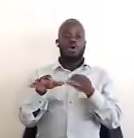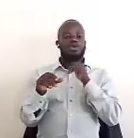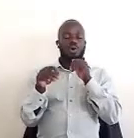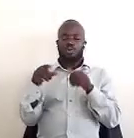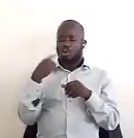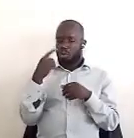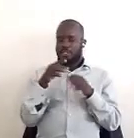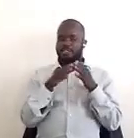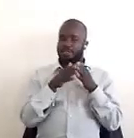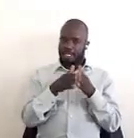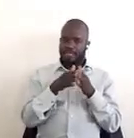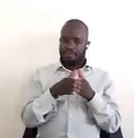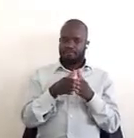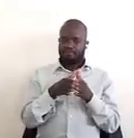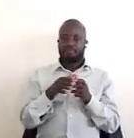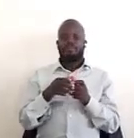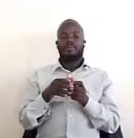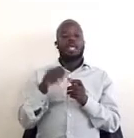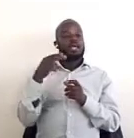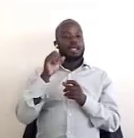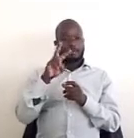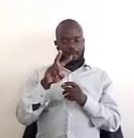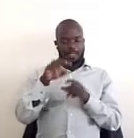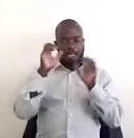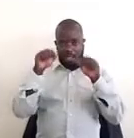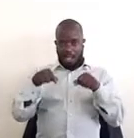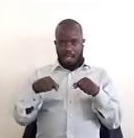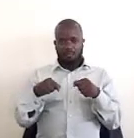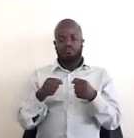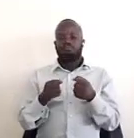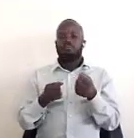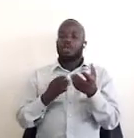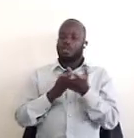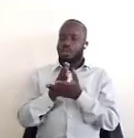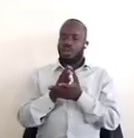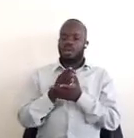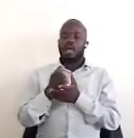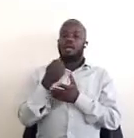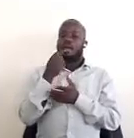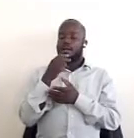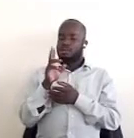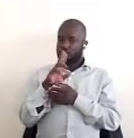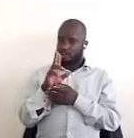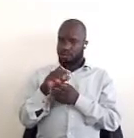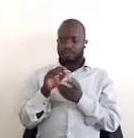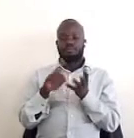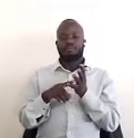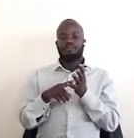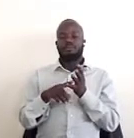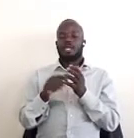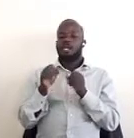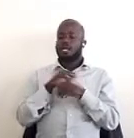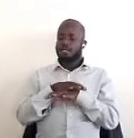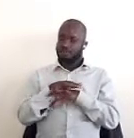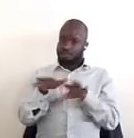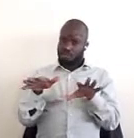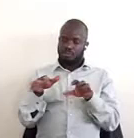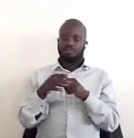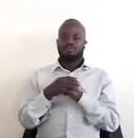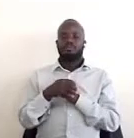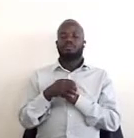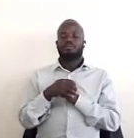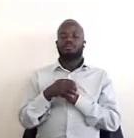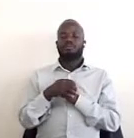that transmission is not limited to sexual means. HIV can be transmitted through drug use, blood transmission,